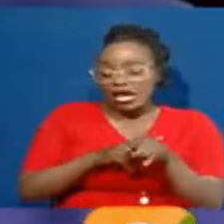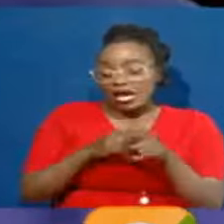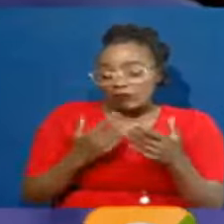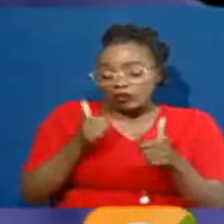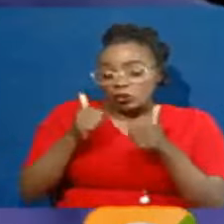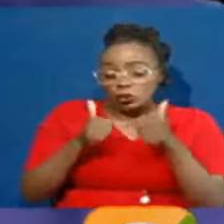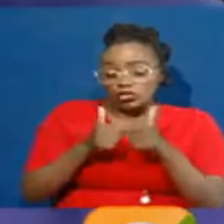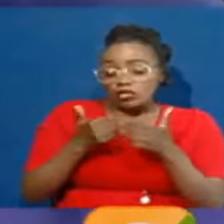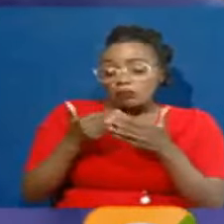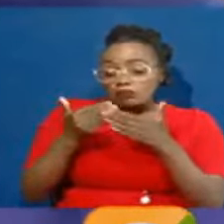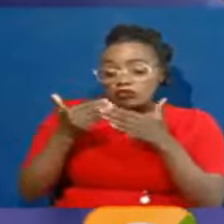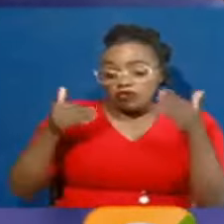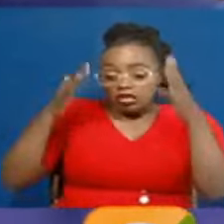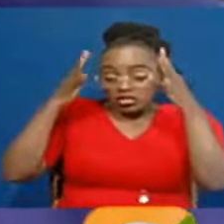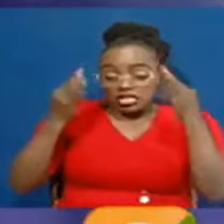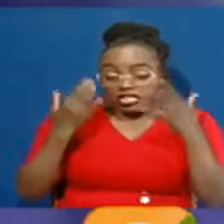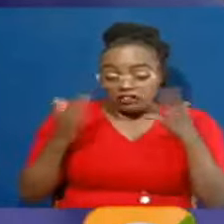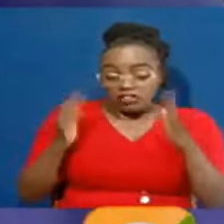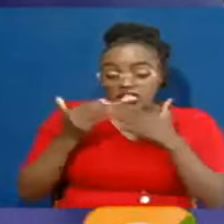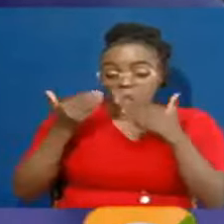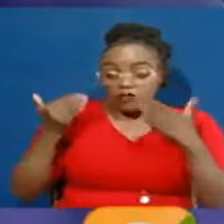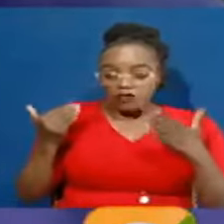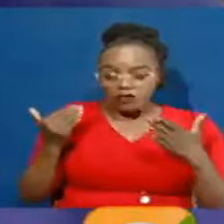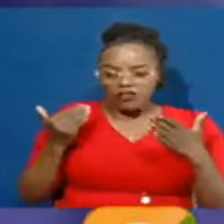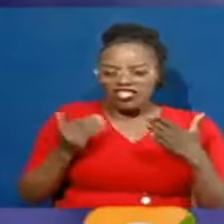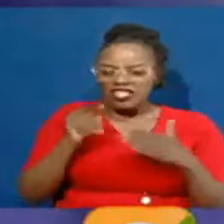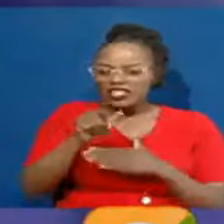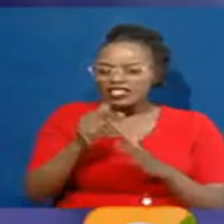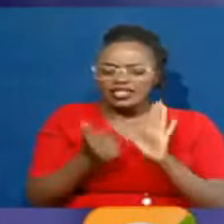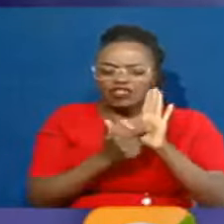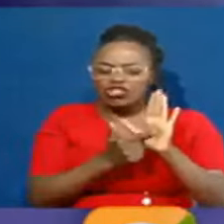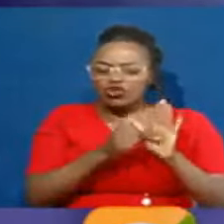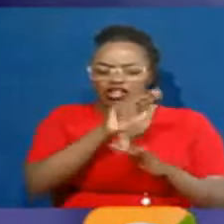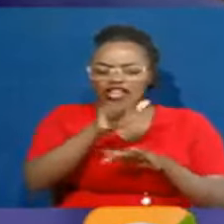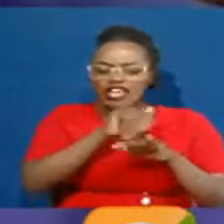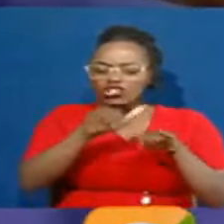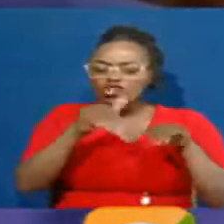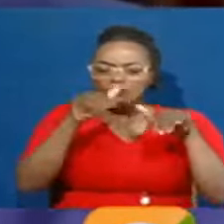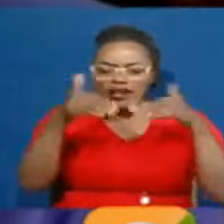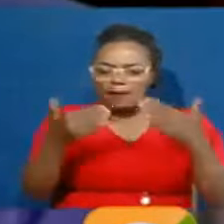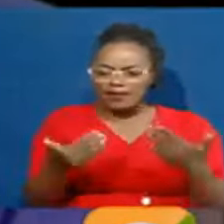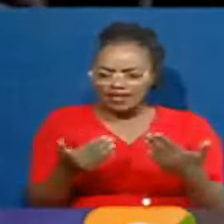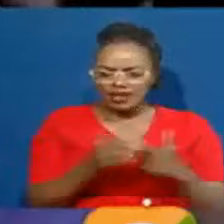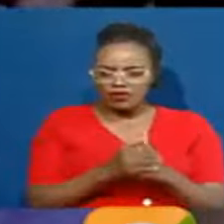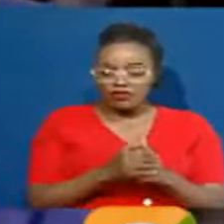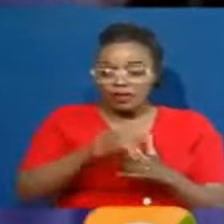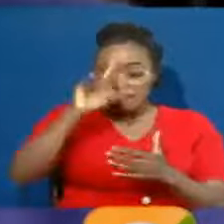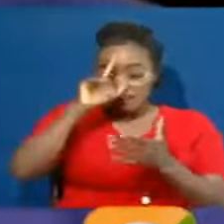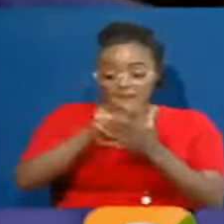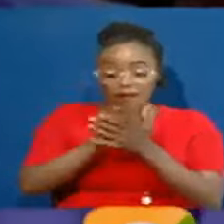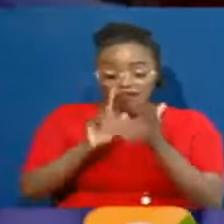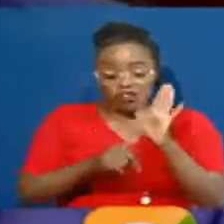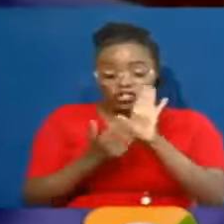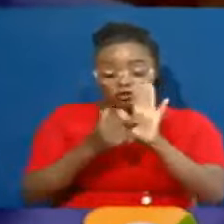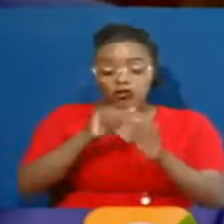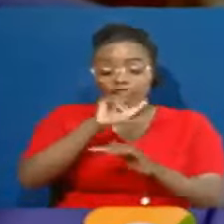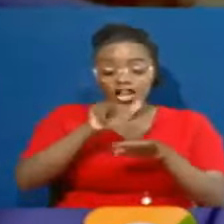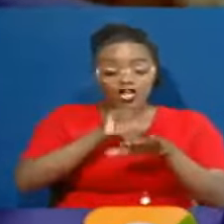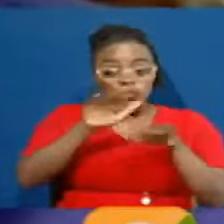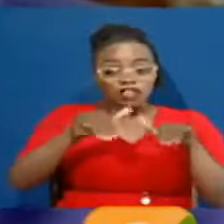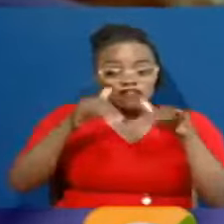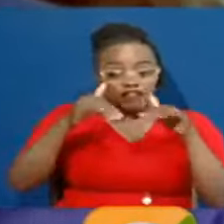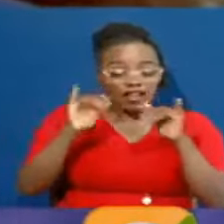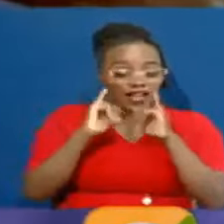actually in parliament. How has this painted parliament today? I believe it has painted parliament as